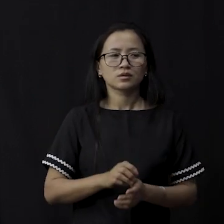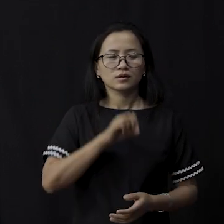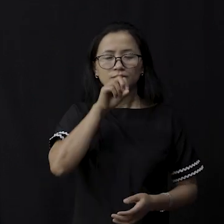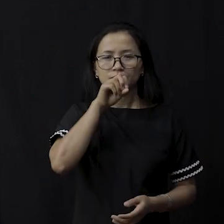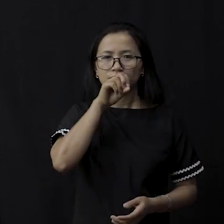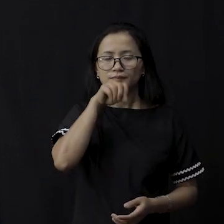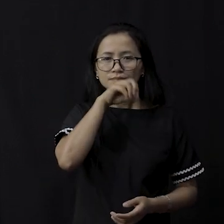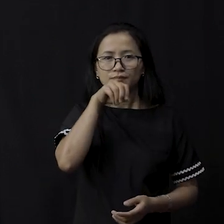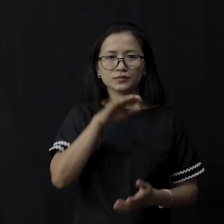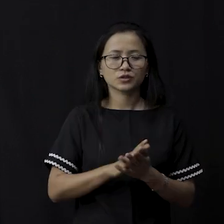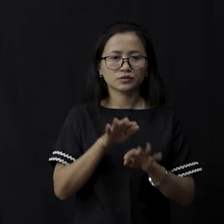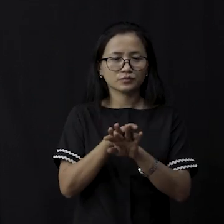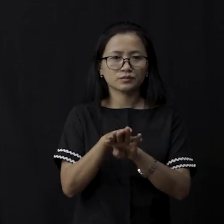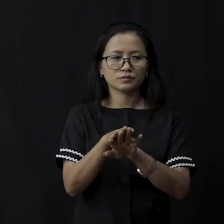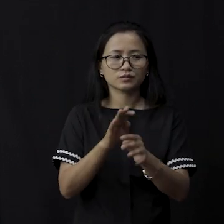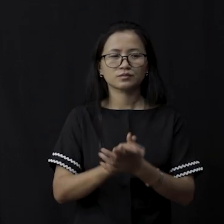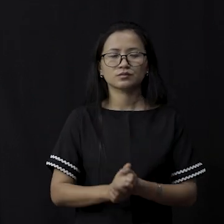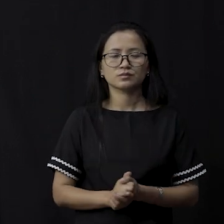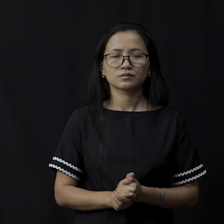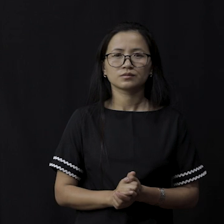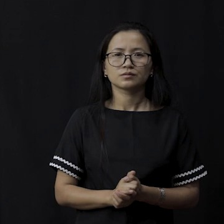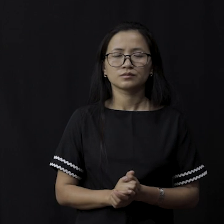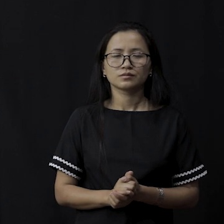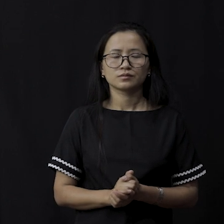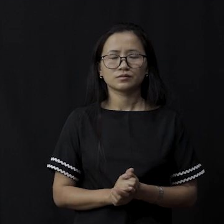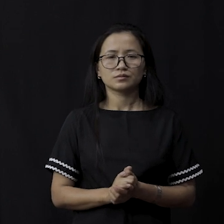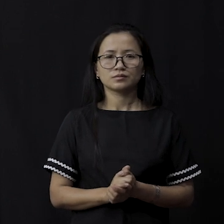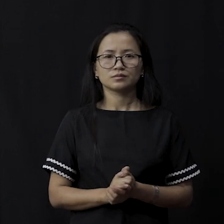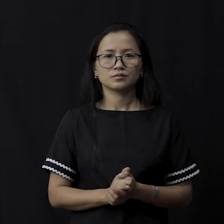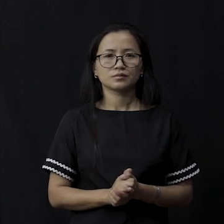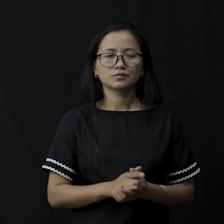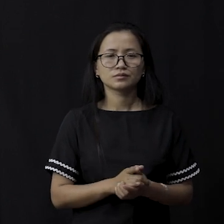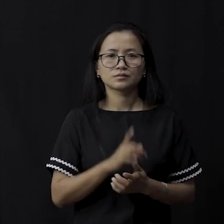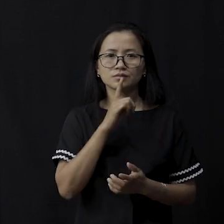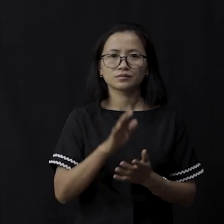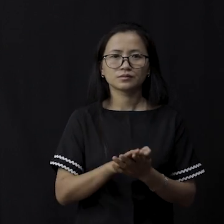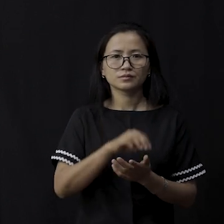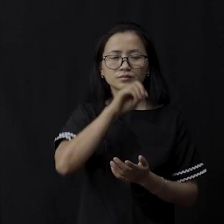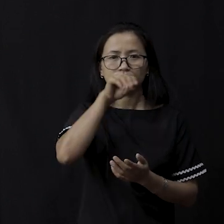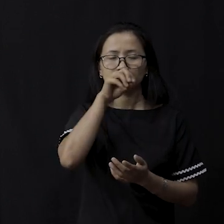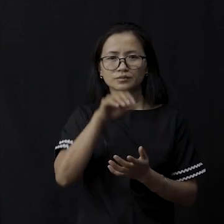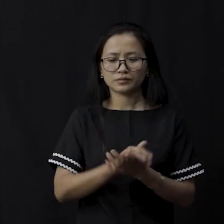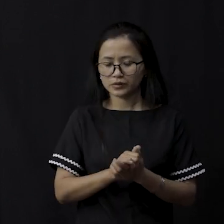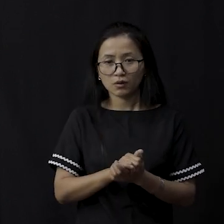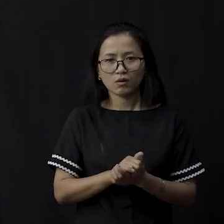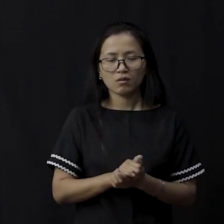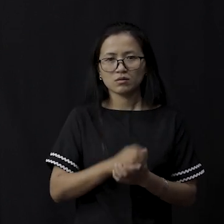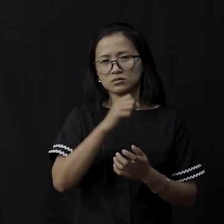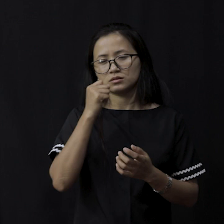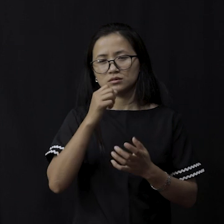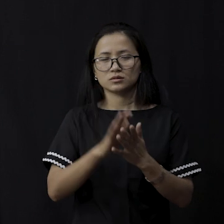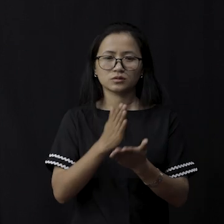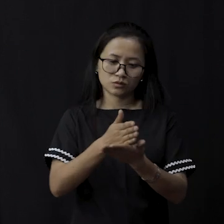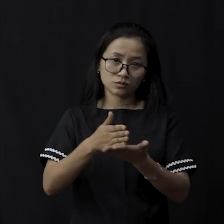meat here. See the fish, all this. I'm sure this pork or a lamb chop, right? And then you